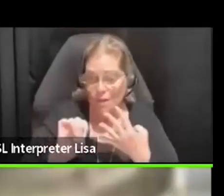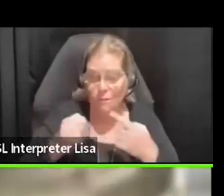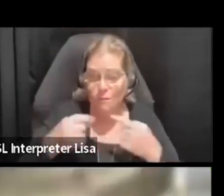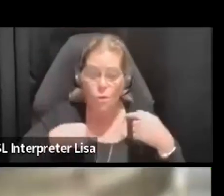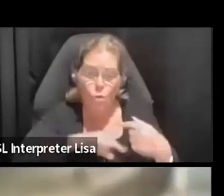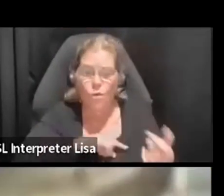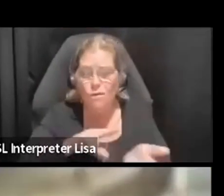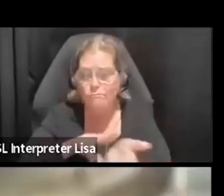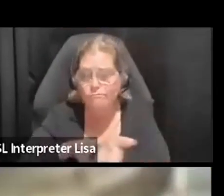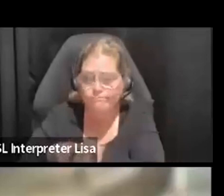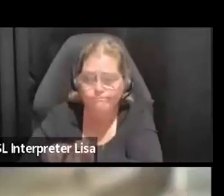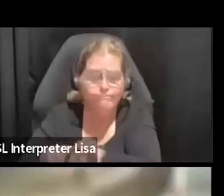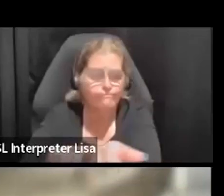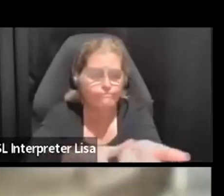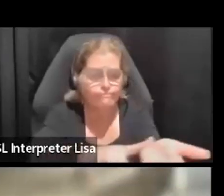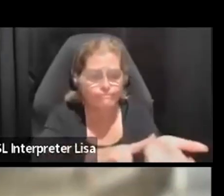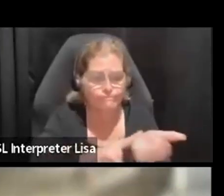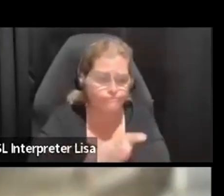for